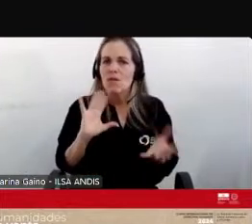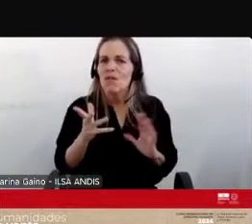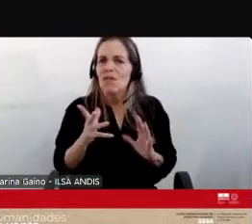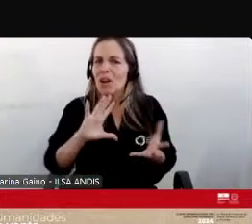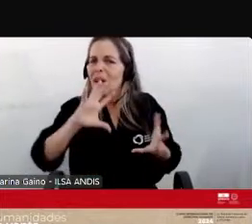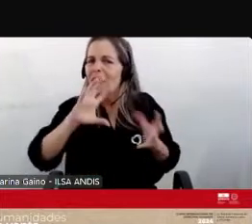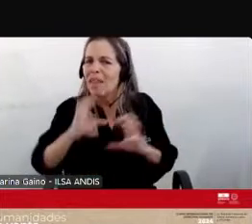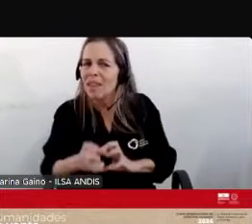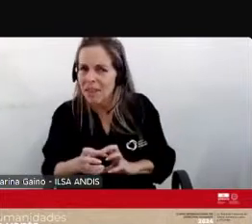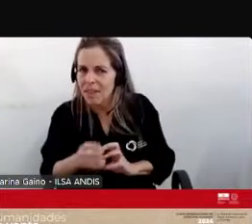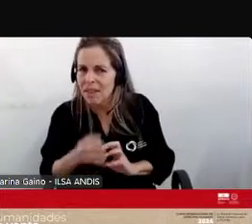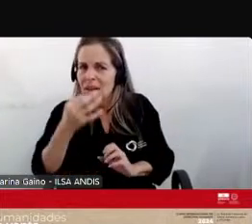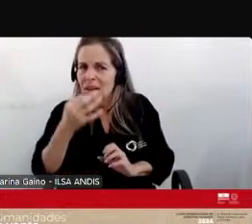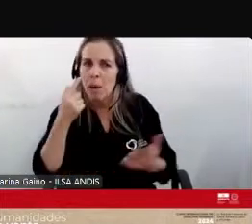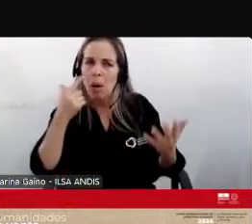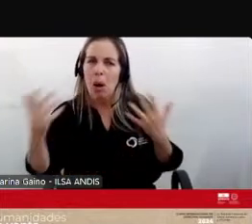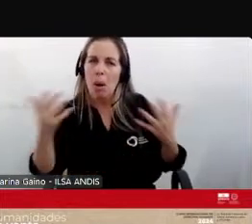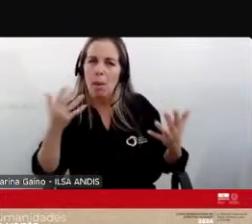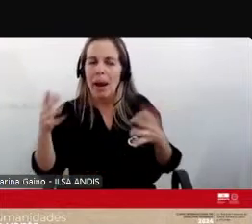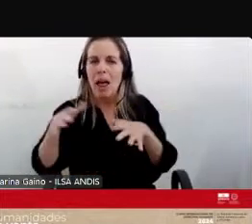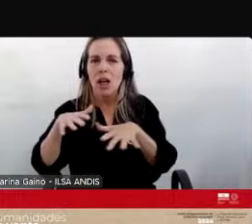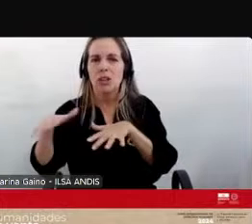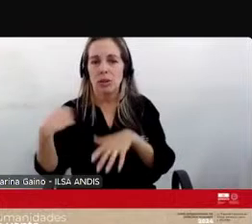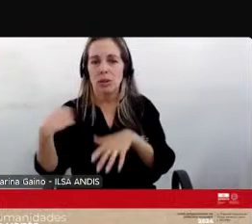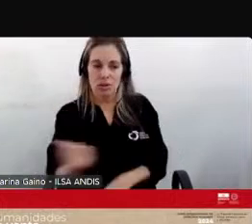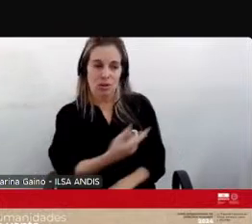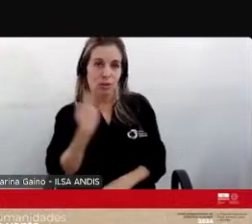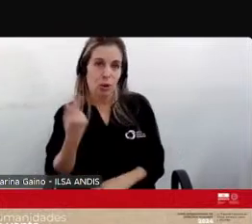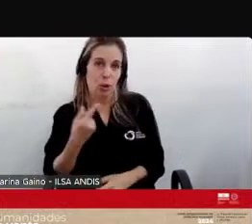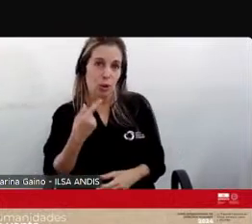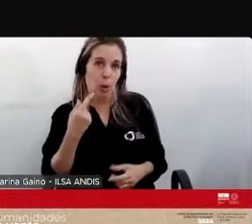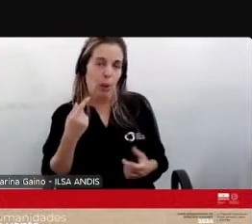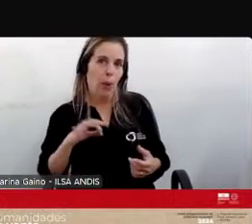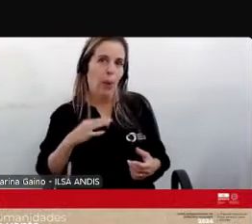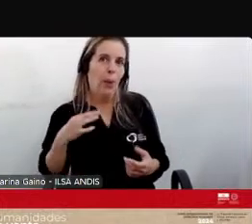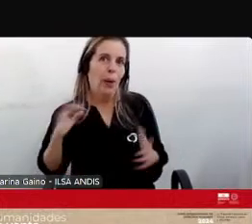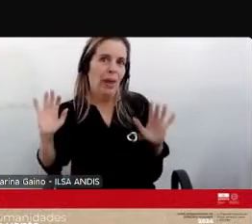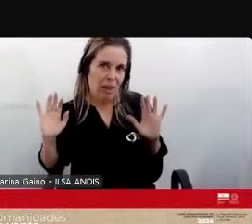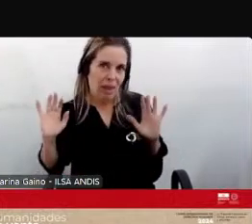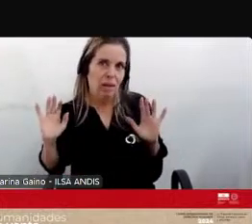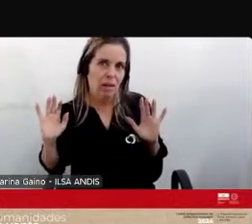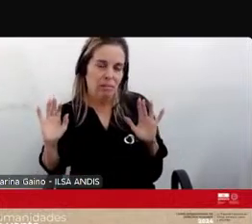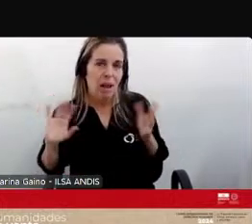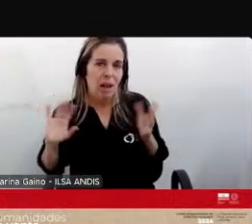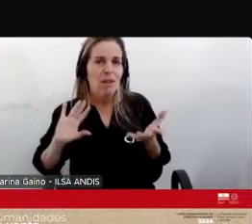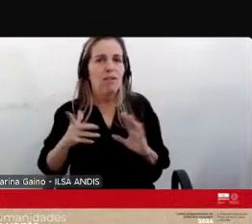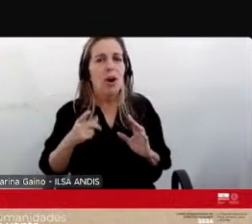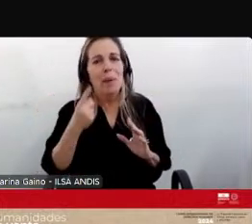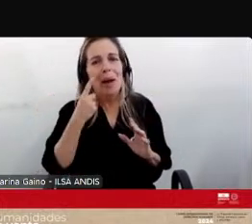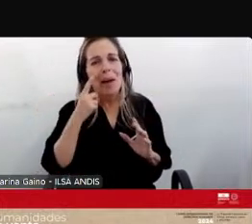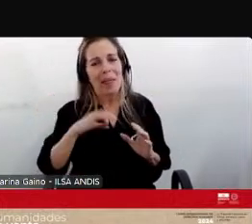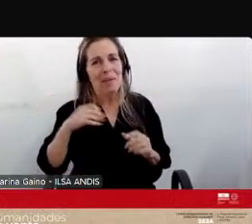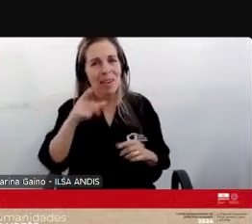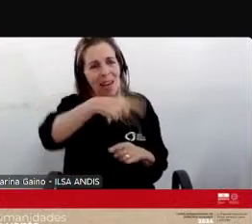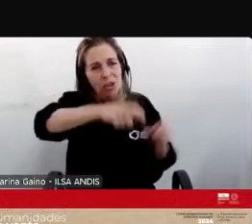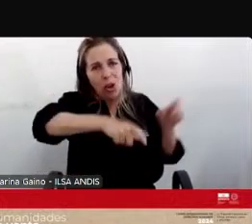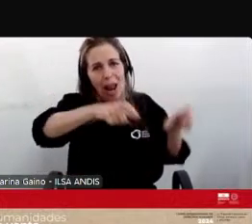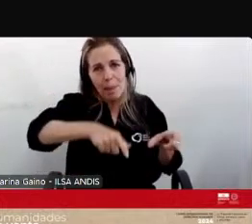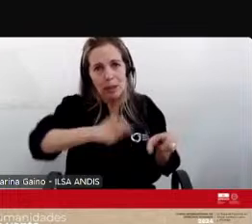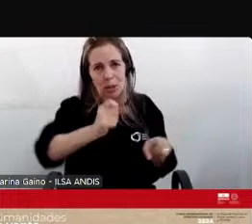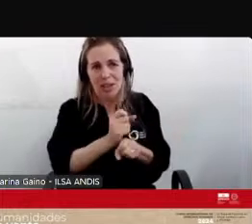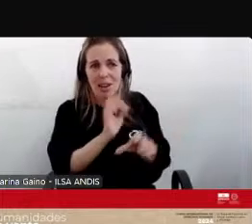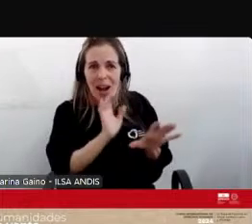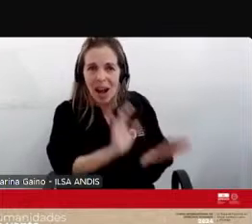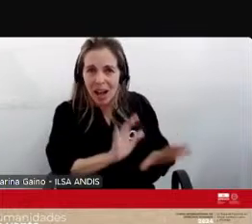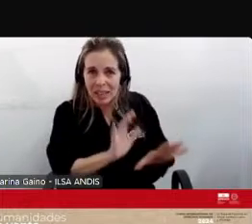do we consider this degrading? No, we ask workers, are these worse than your living conditions? And we interview workers in their communities of origin, and we